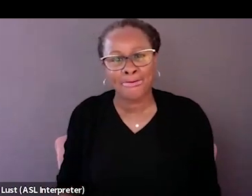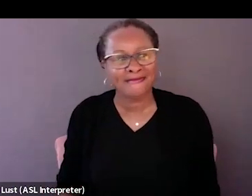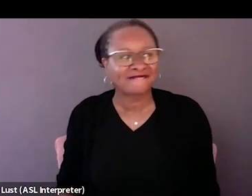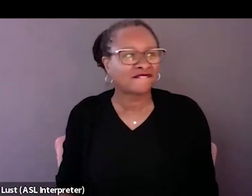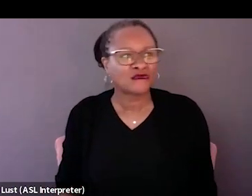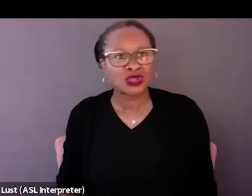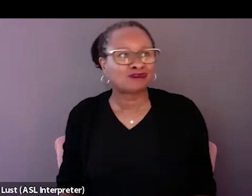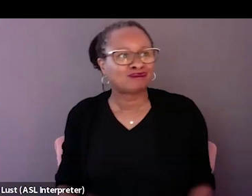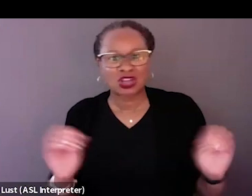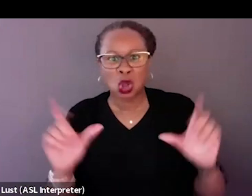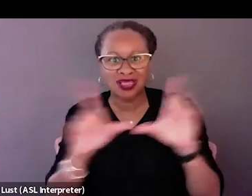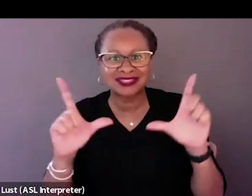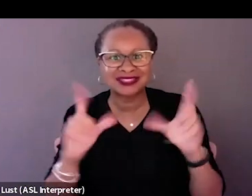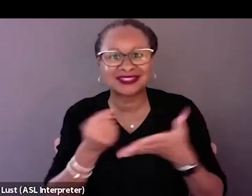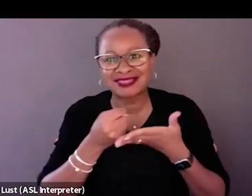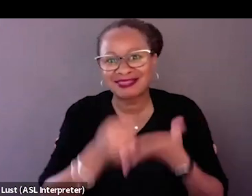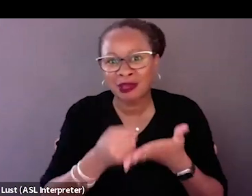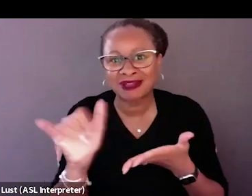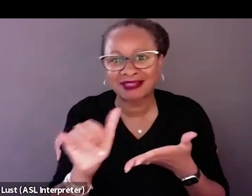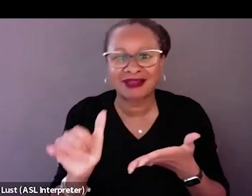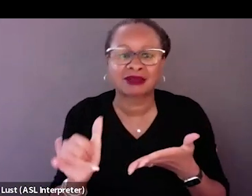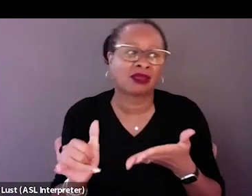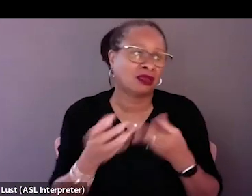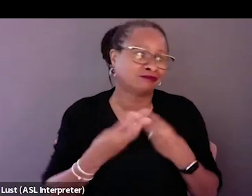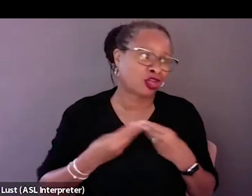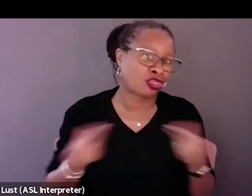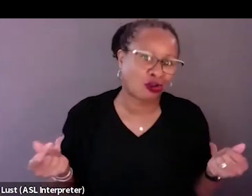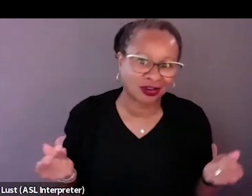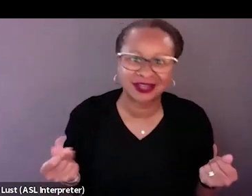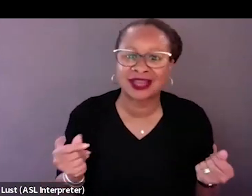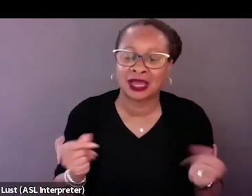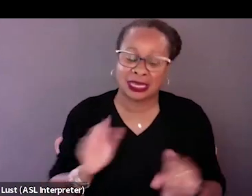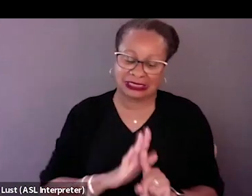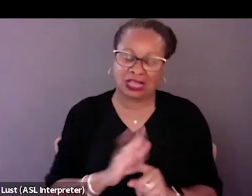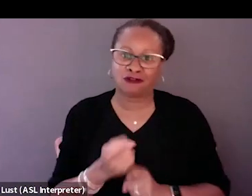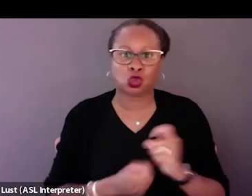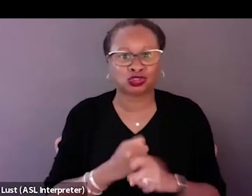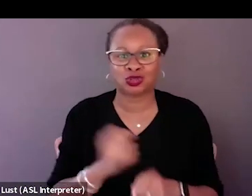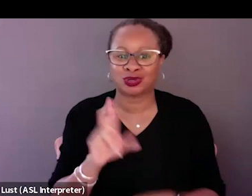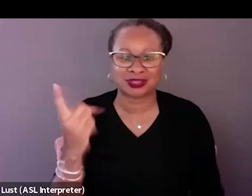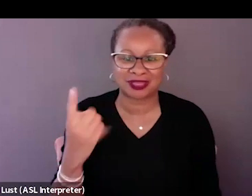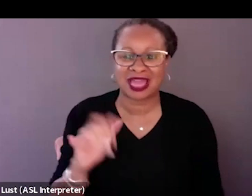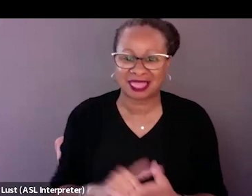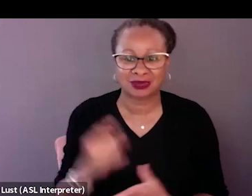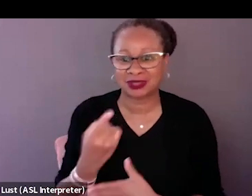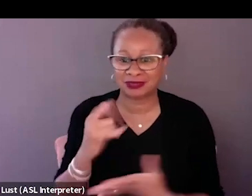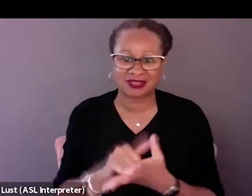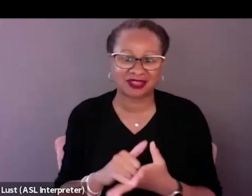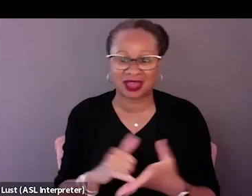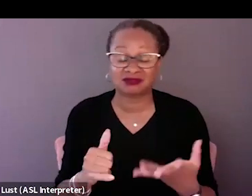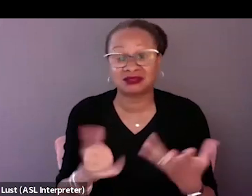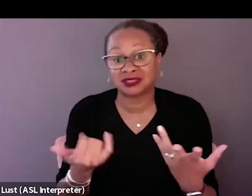unlicensed therapeutic cathartic self-torture or something. I mean, it was something that